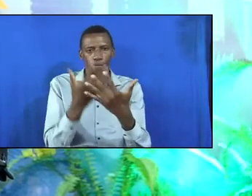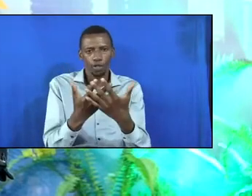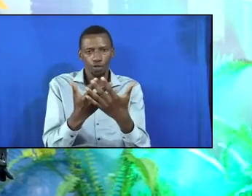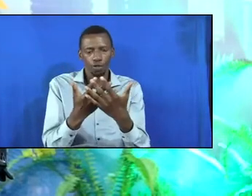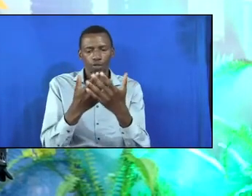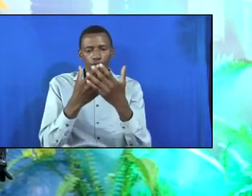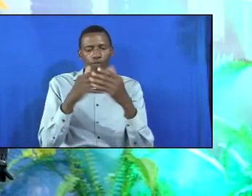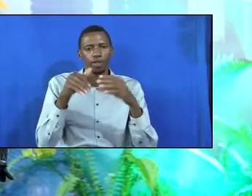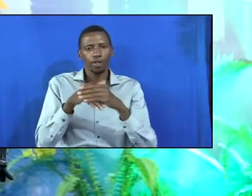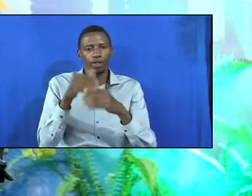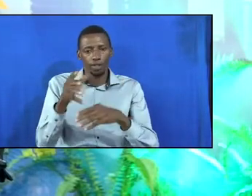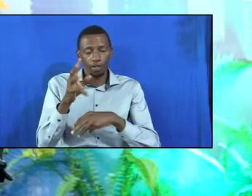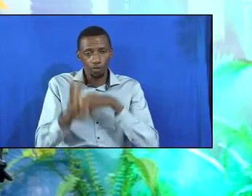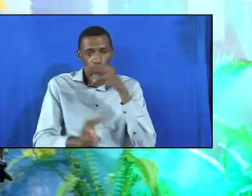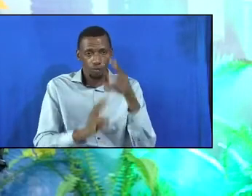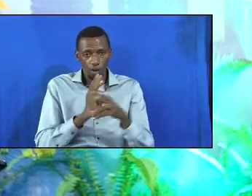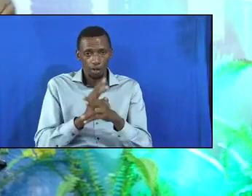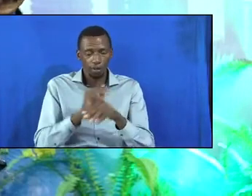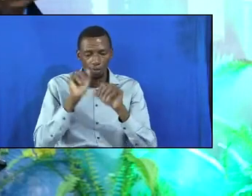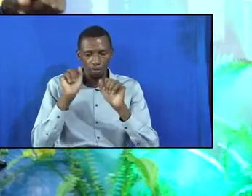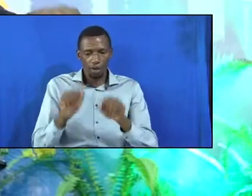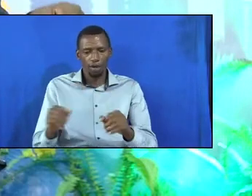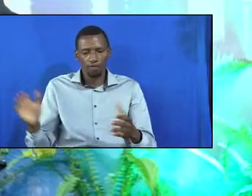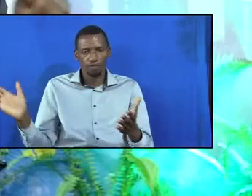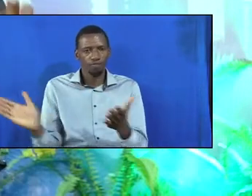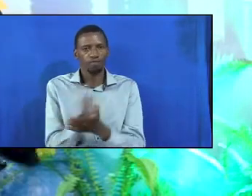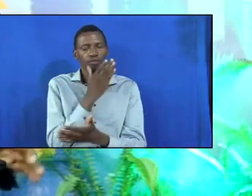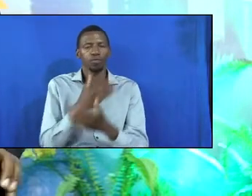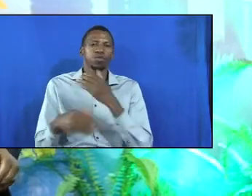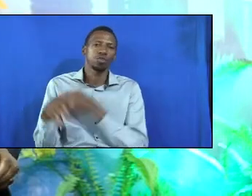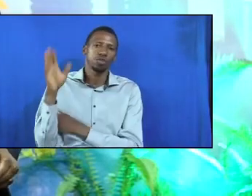As Peter was in a maximum prison, more than a